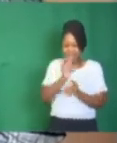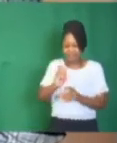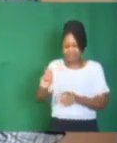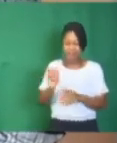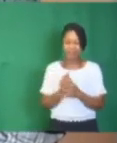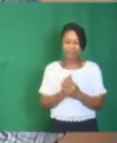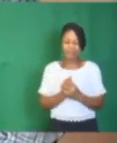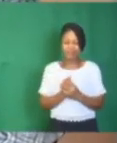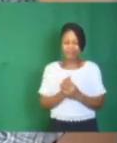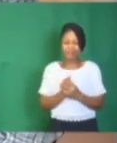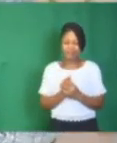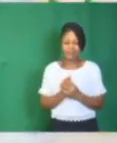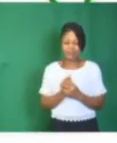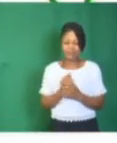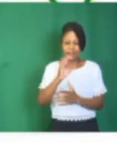Urethra.